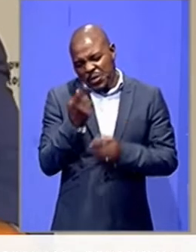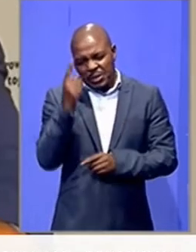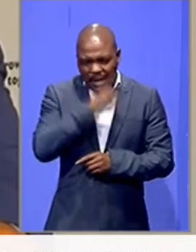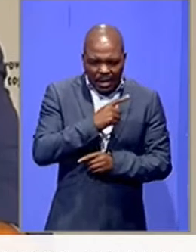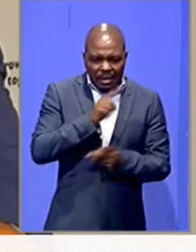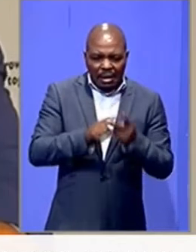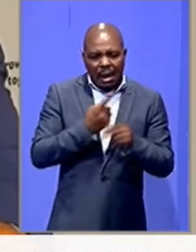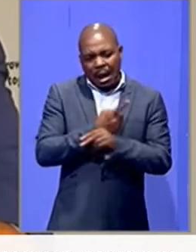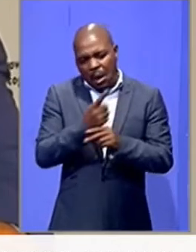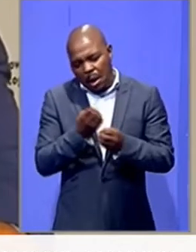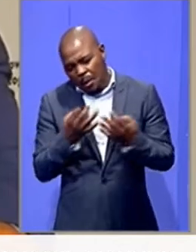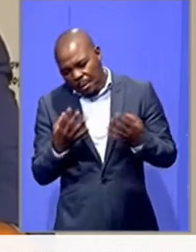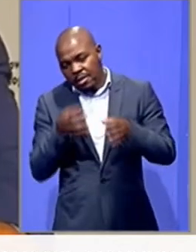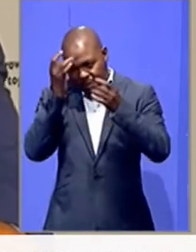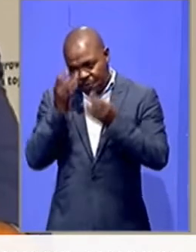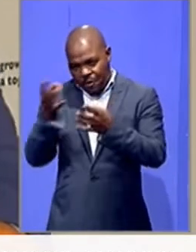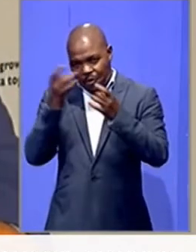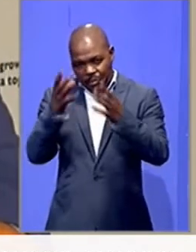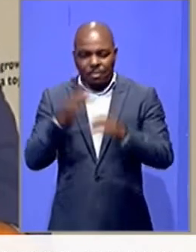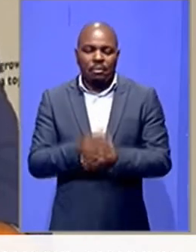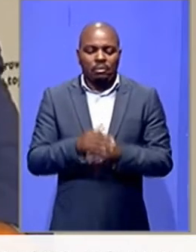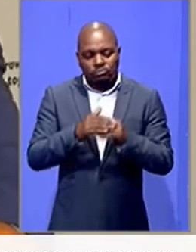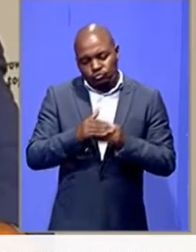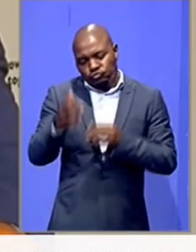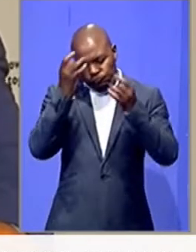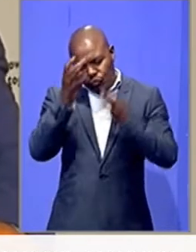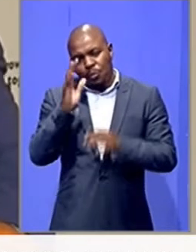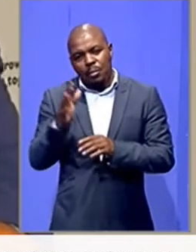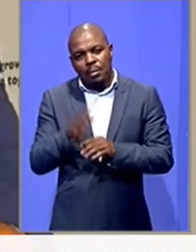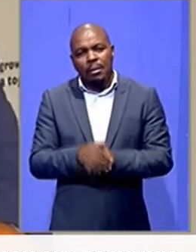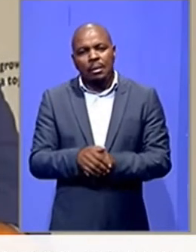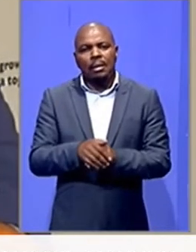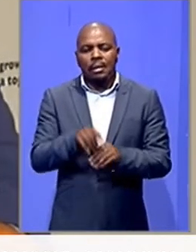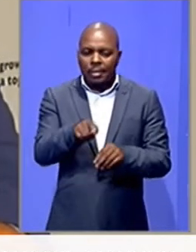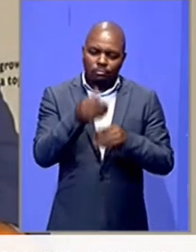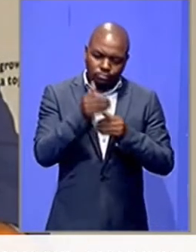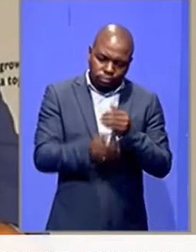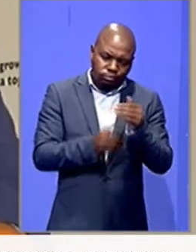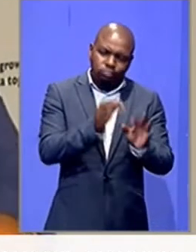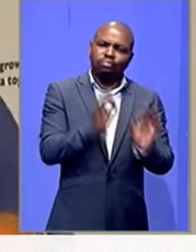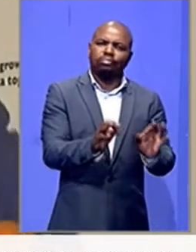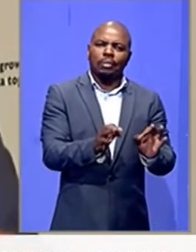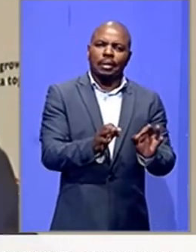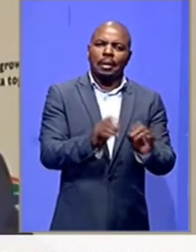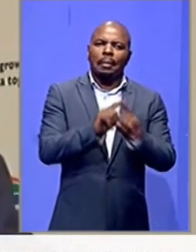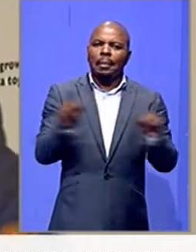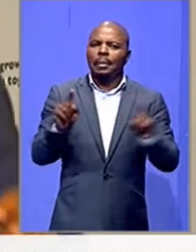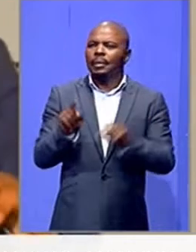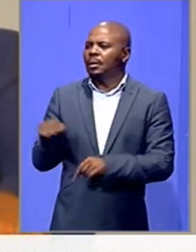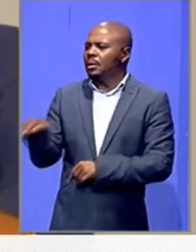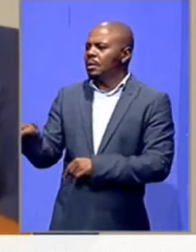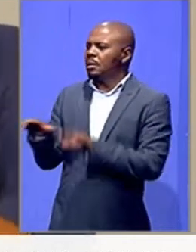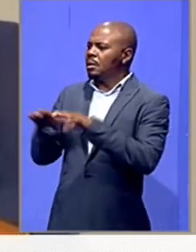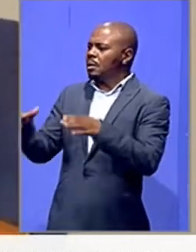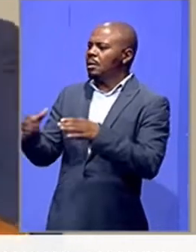number of hours, and we'll keep you informed. And that happens exactly. And then at the end of the day, you